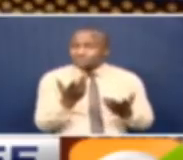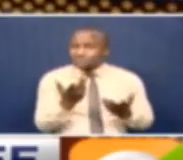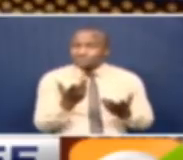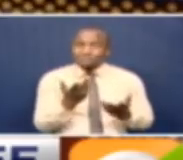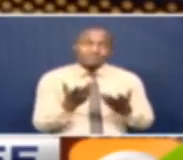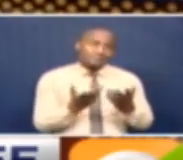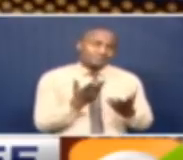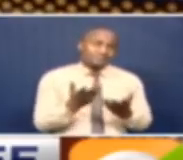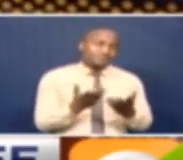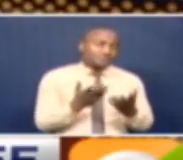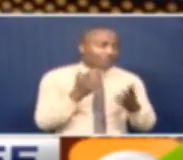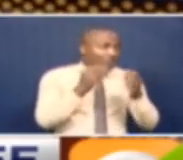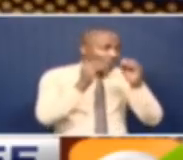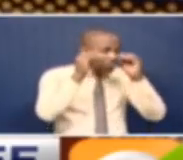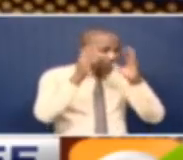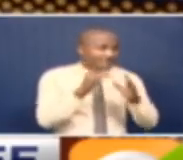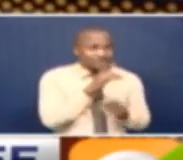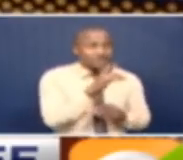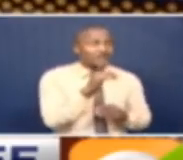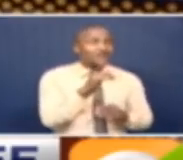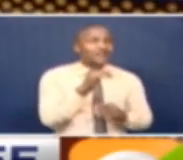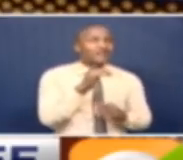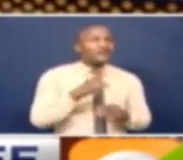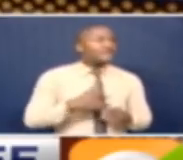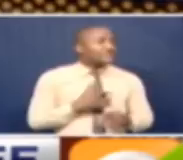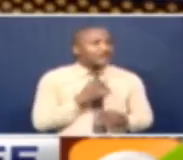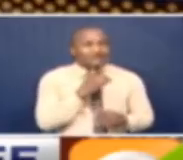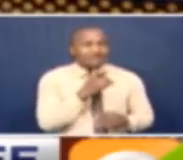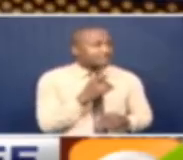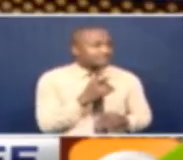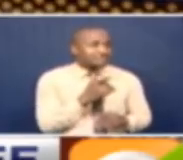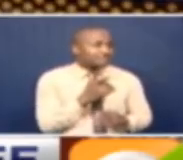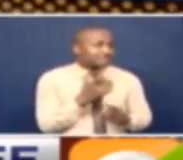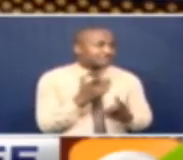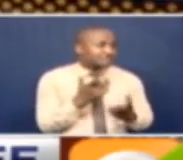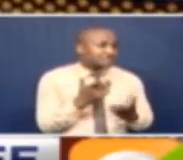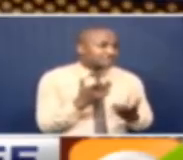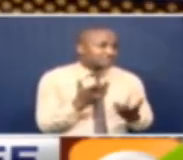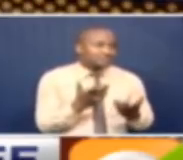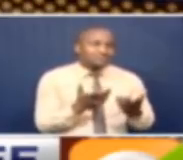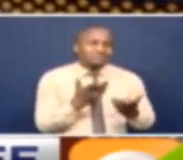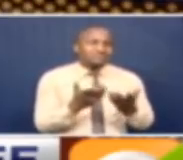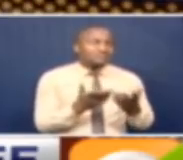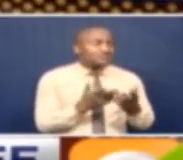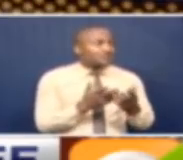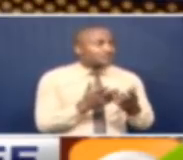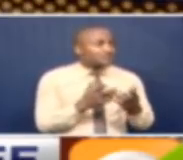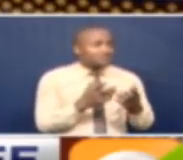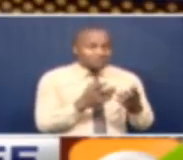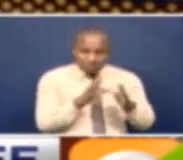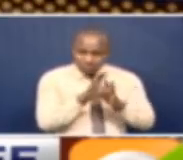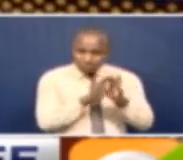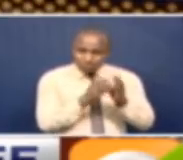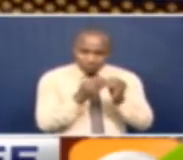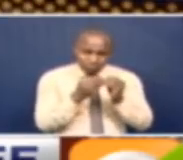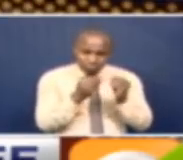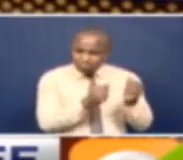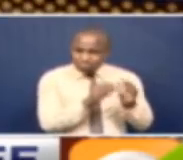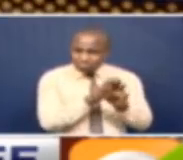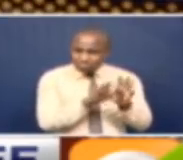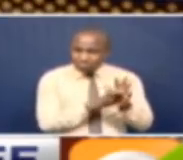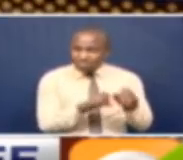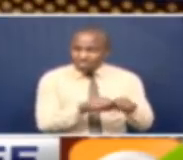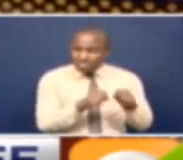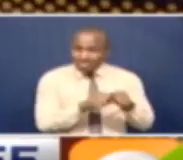or the professors there think that he's a despot or is defeating the constitution. You arrange